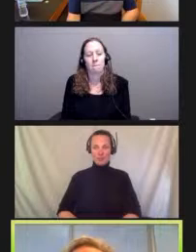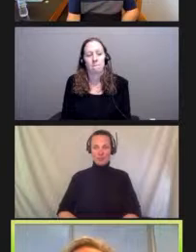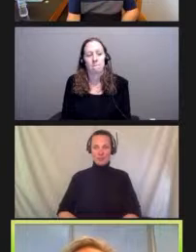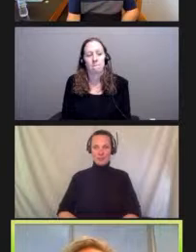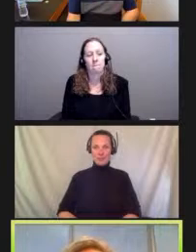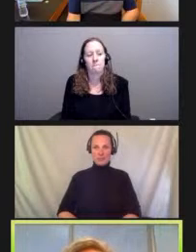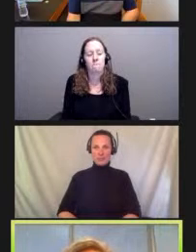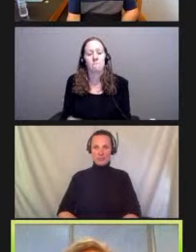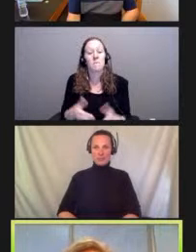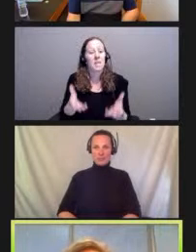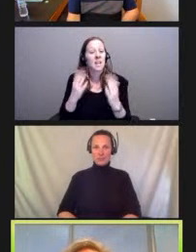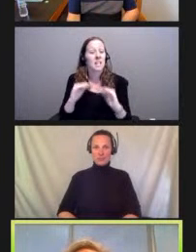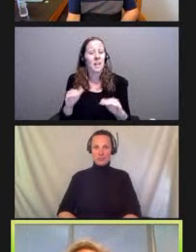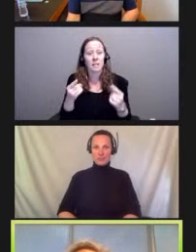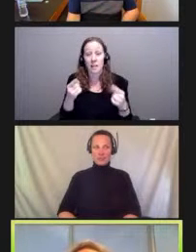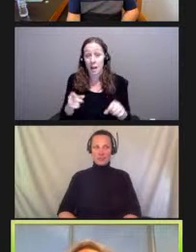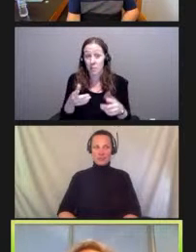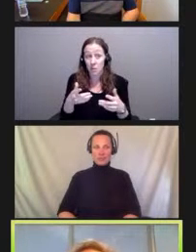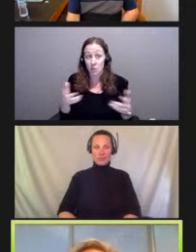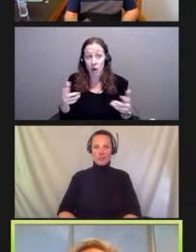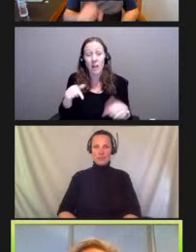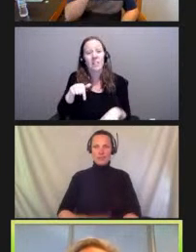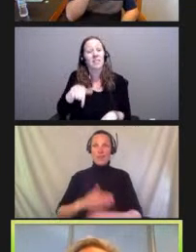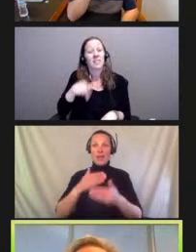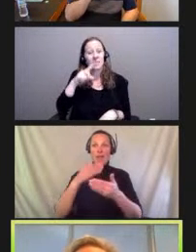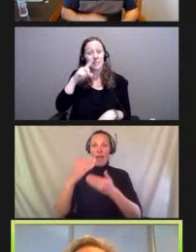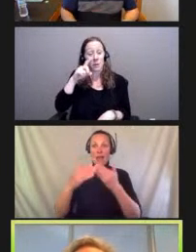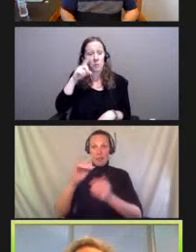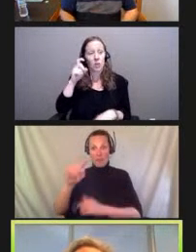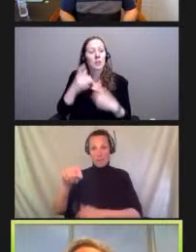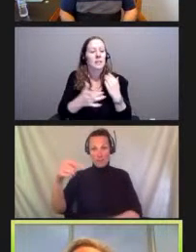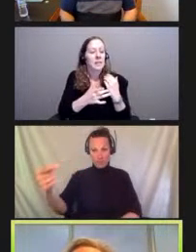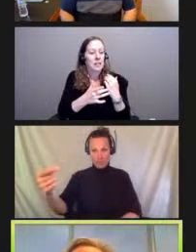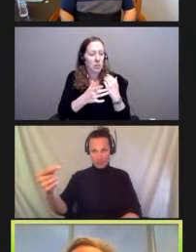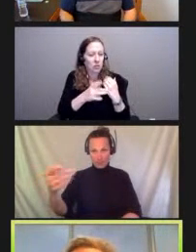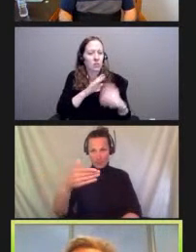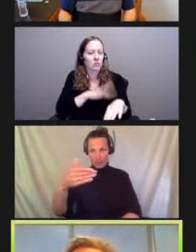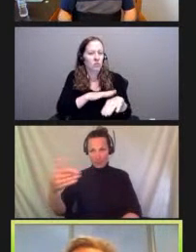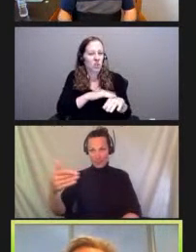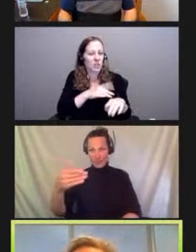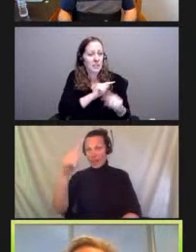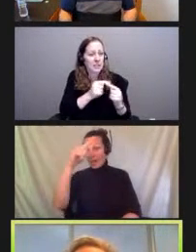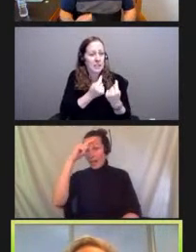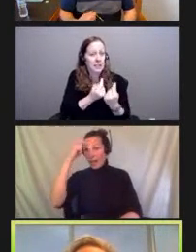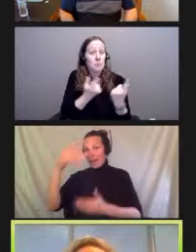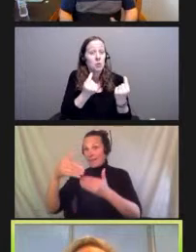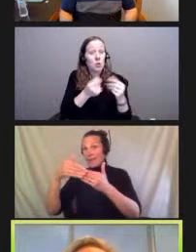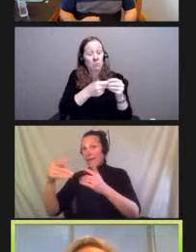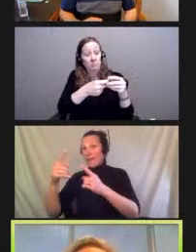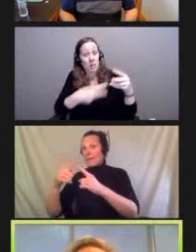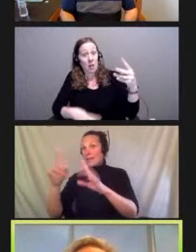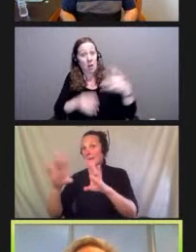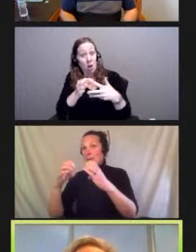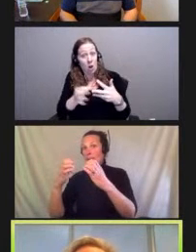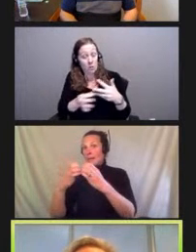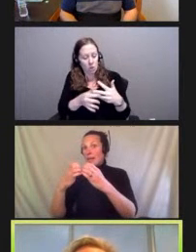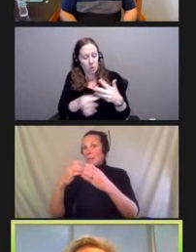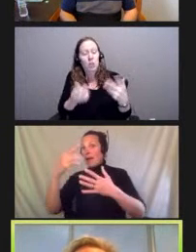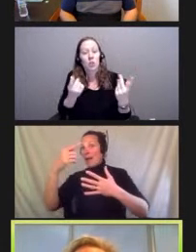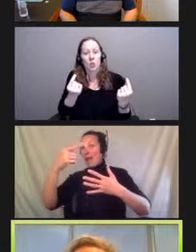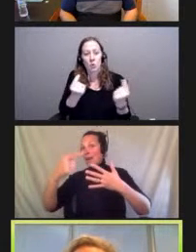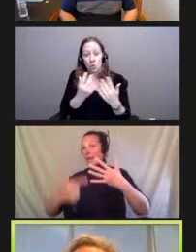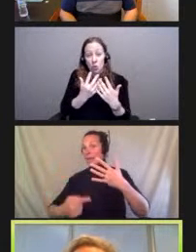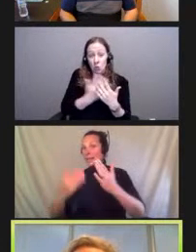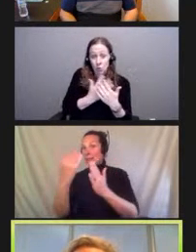So next steps. So this summer, the technical consultant team will evaluate the long list of options using the screening process and triple bottom